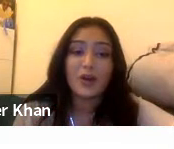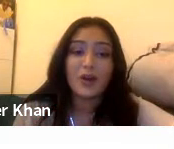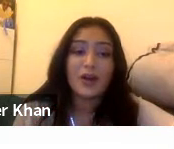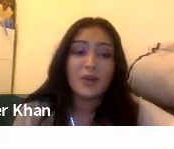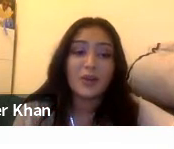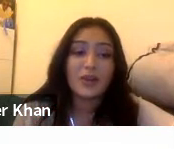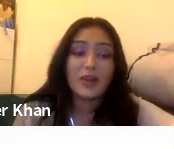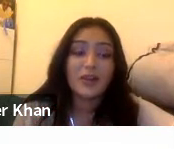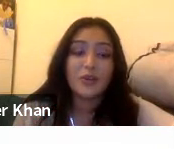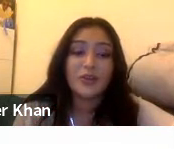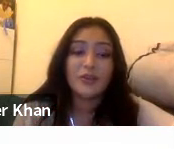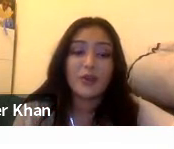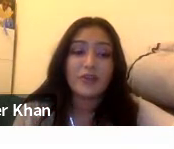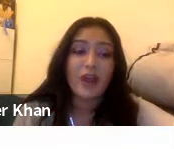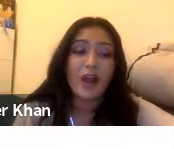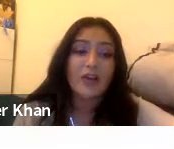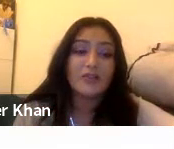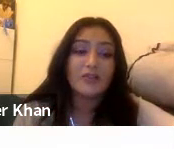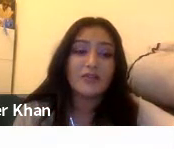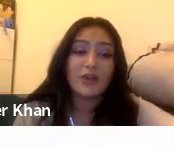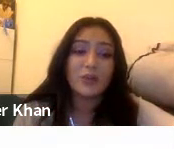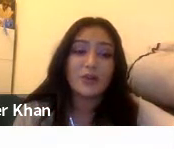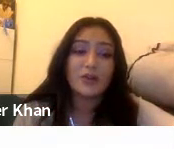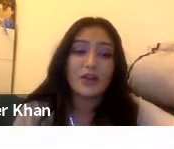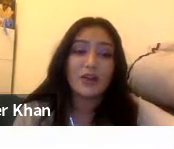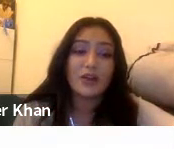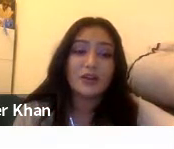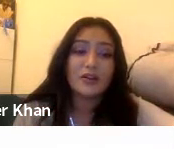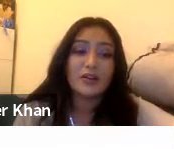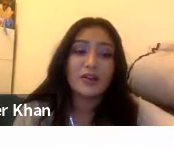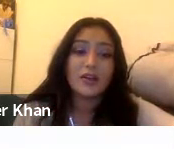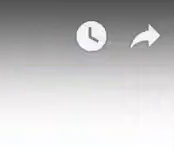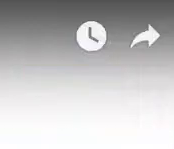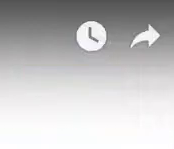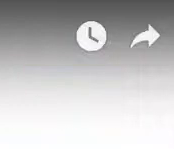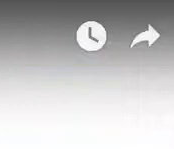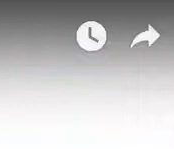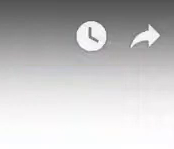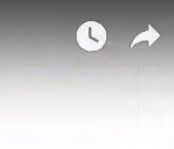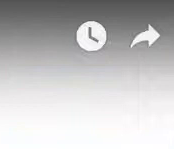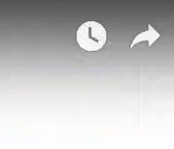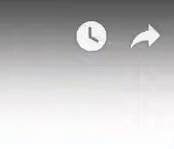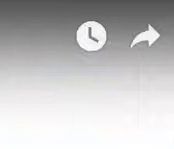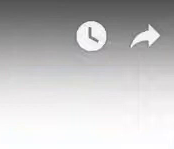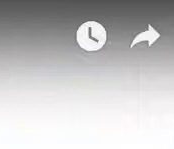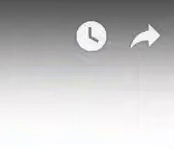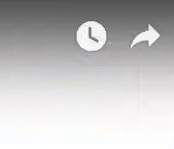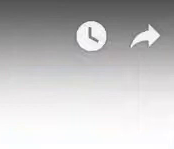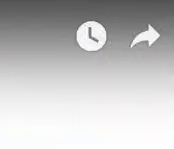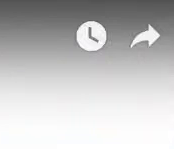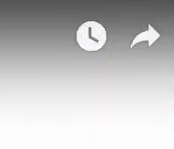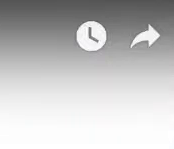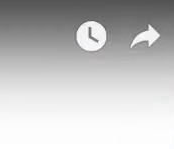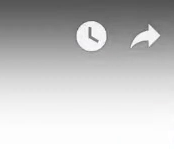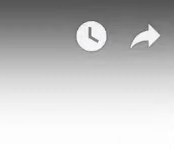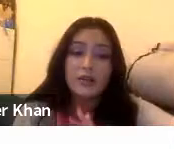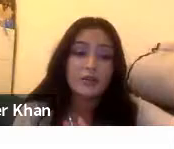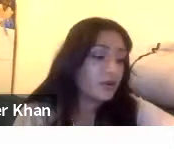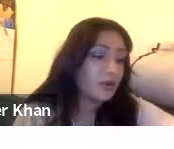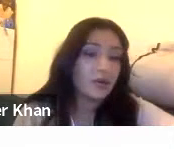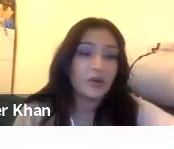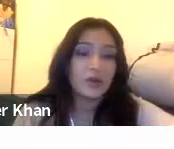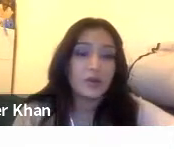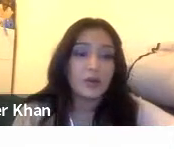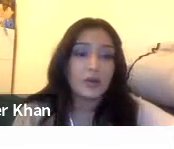it from maybe like 3:45, that would be great. Okay. And then we'll watch up to like